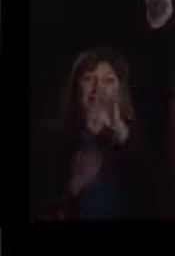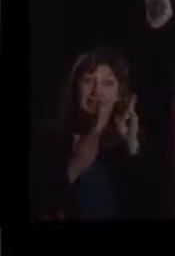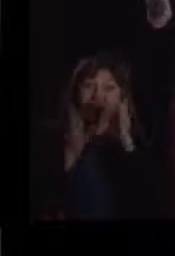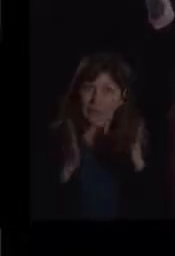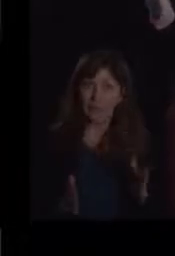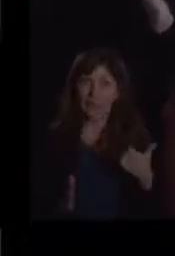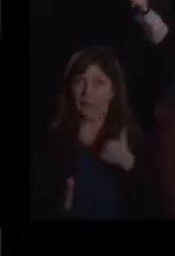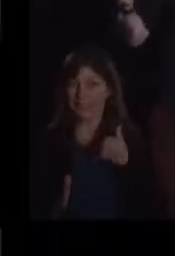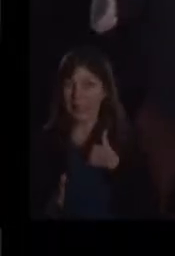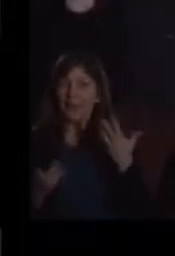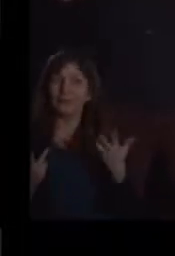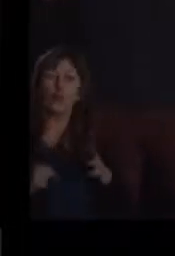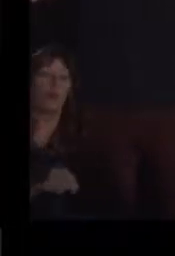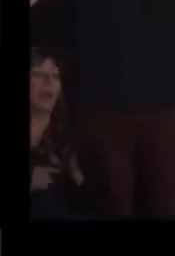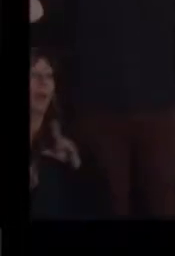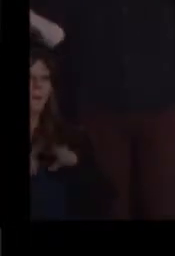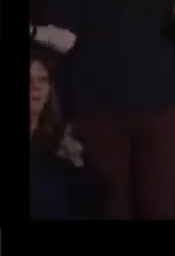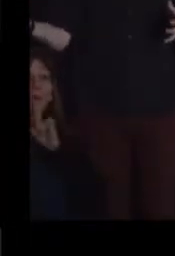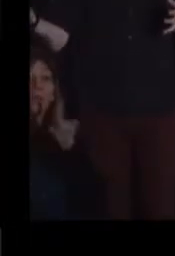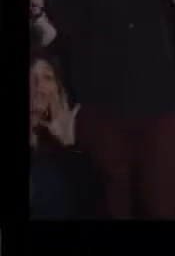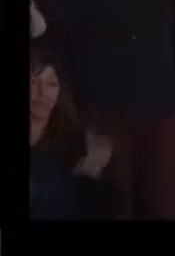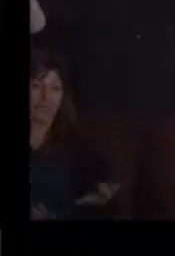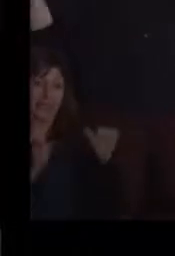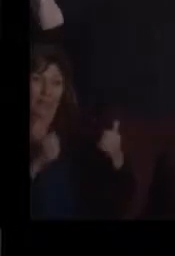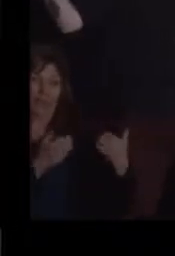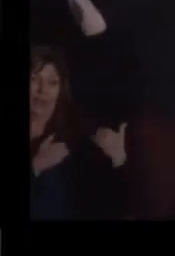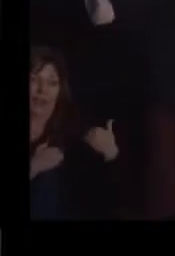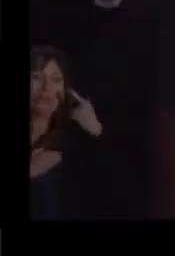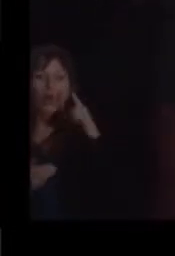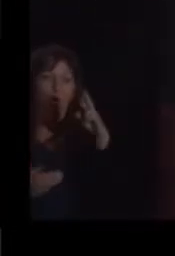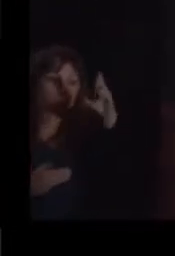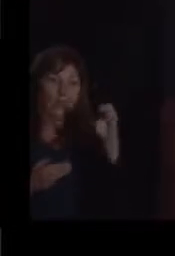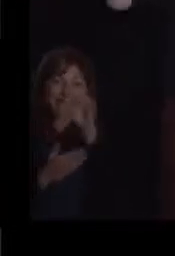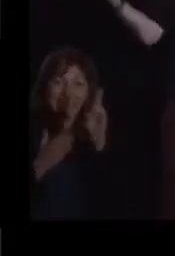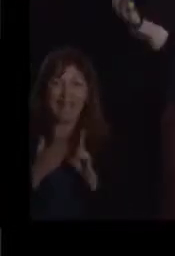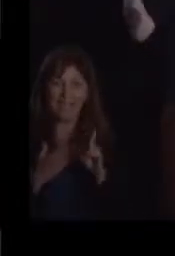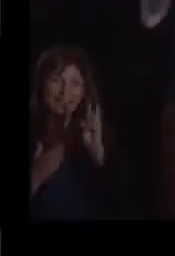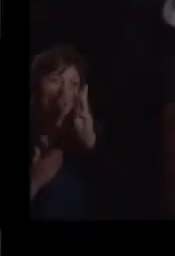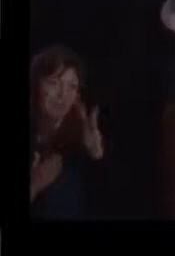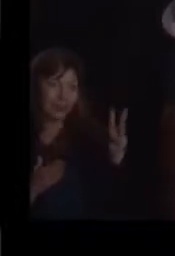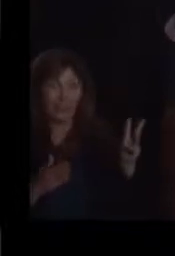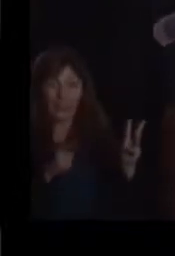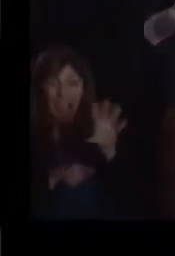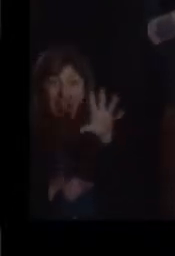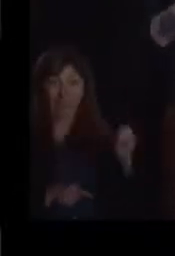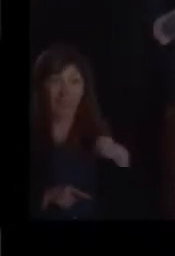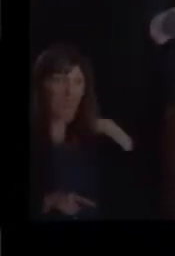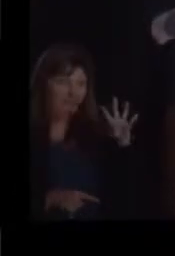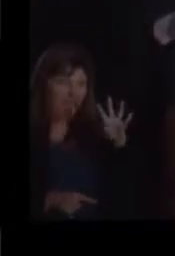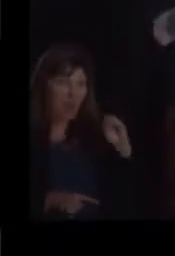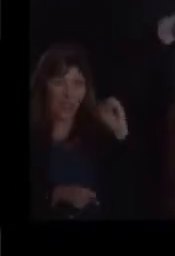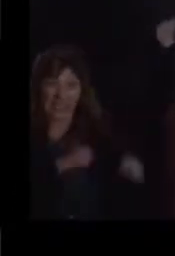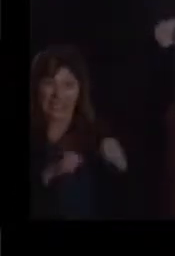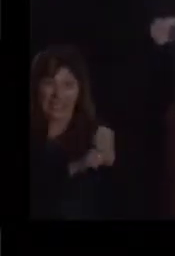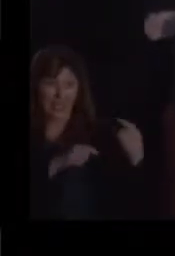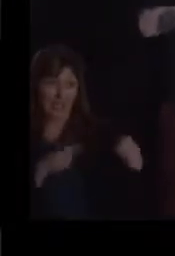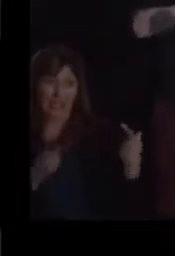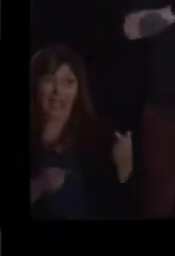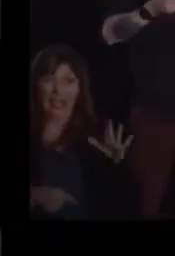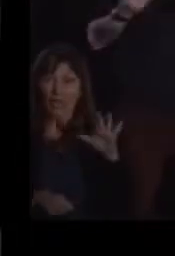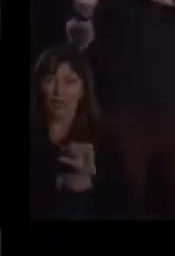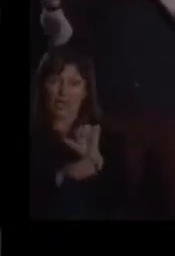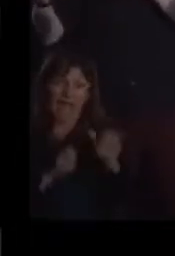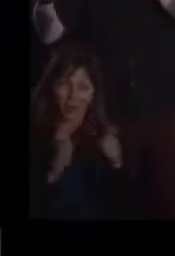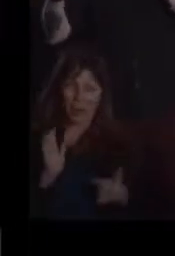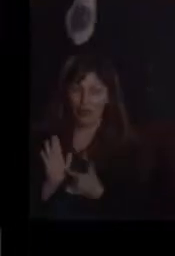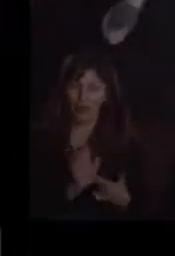And I don't know, it was having the responsibility to take this company that made 40 years' work. How do you show 40 years' worth of